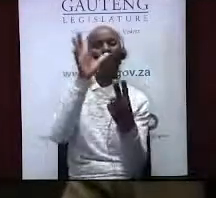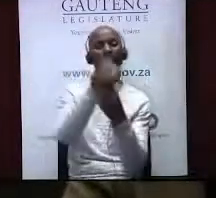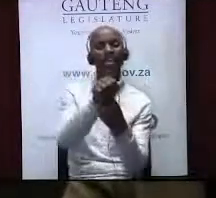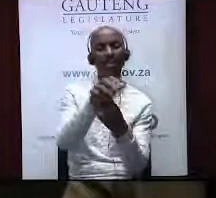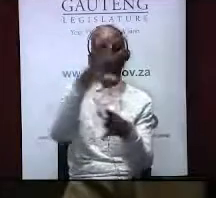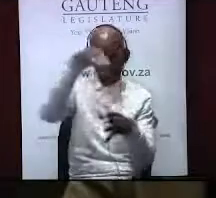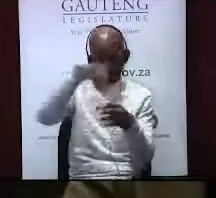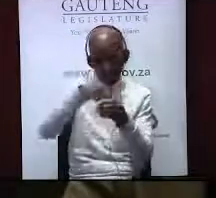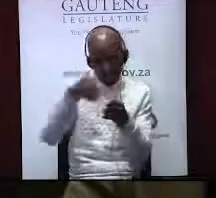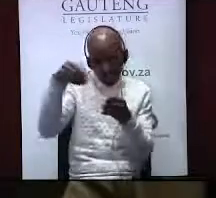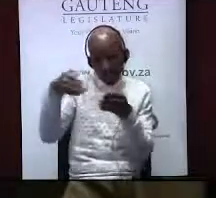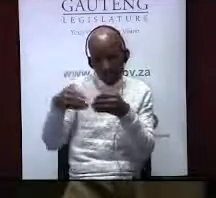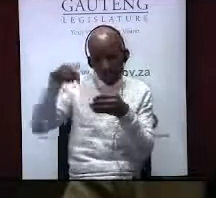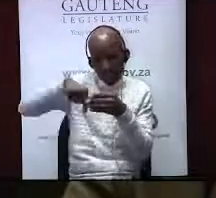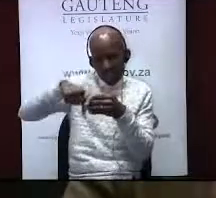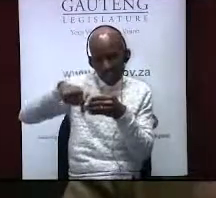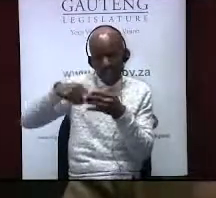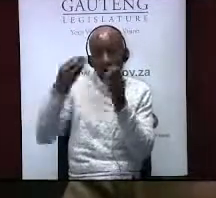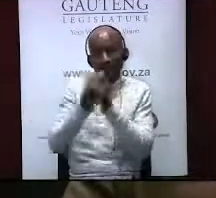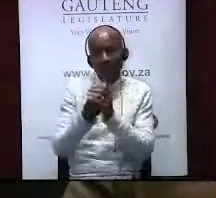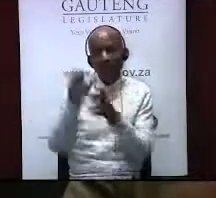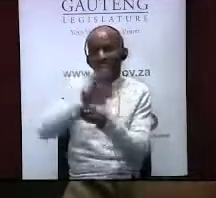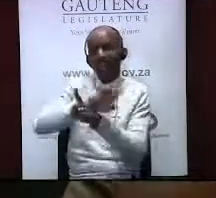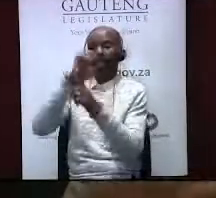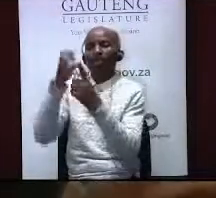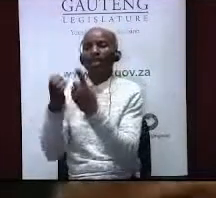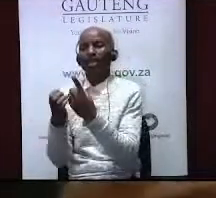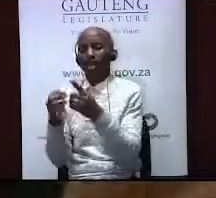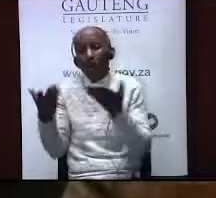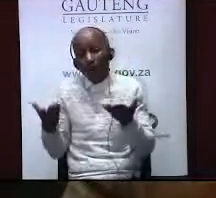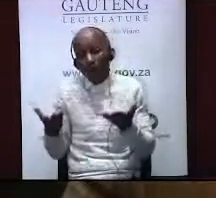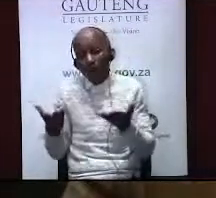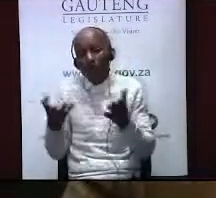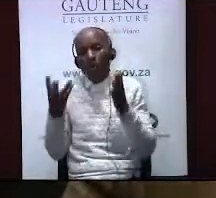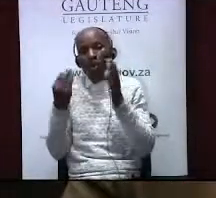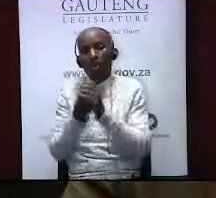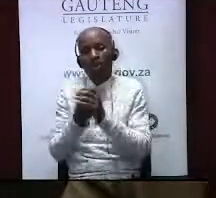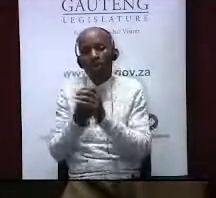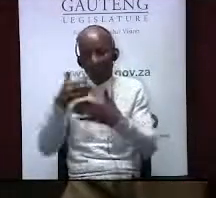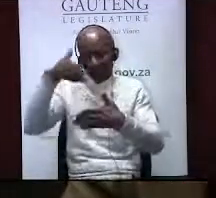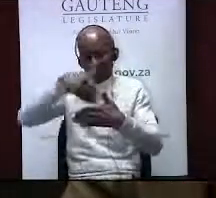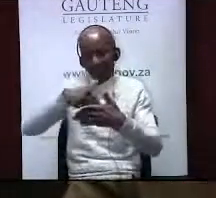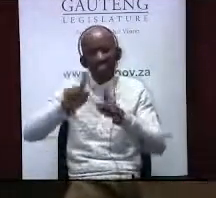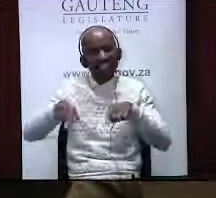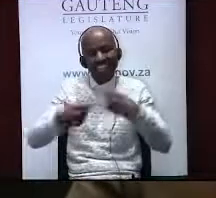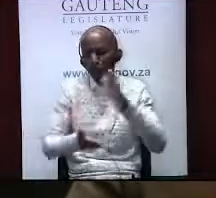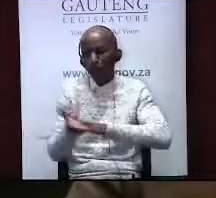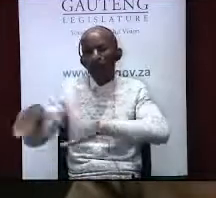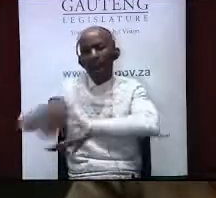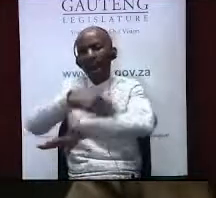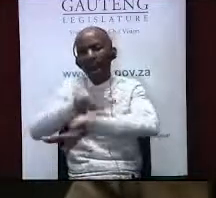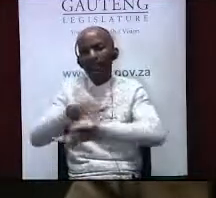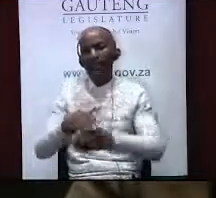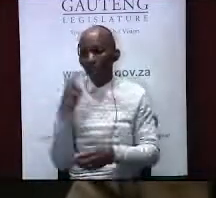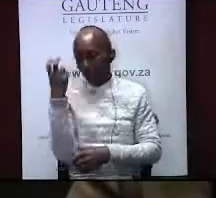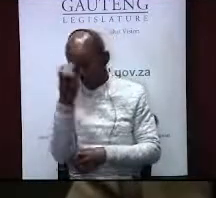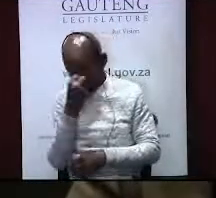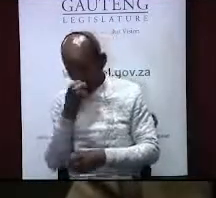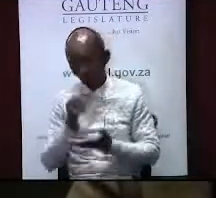put in the corner, rather by circumstances or by their inability to go out and seek for help.